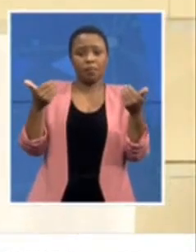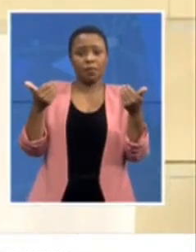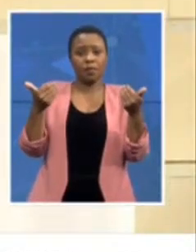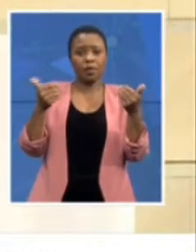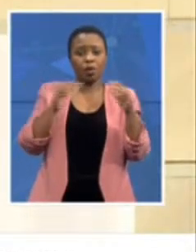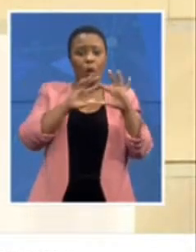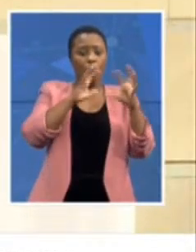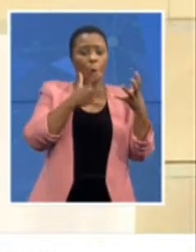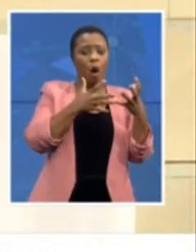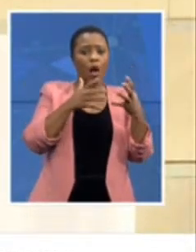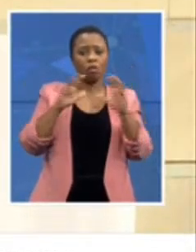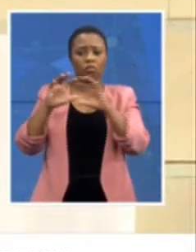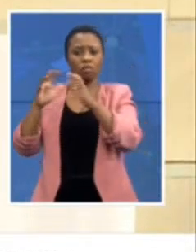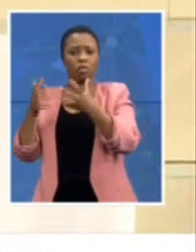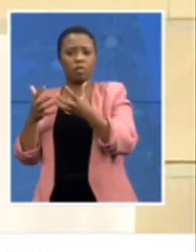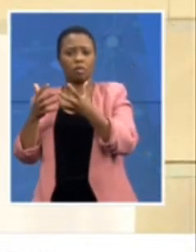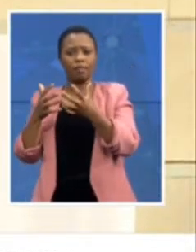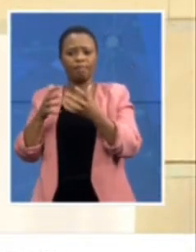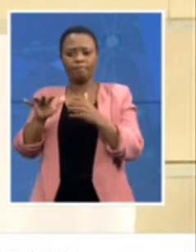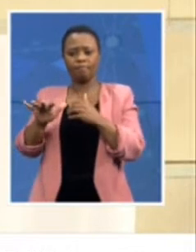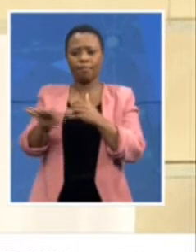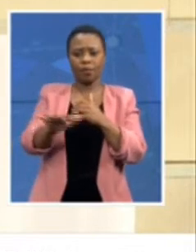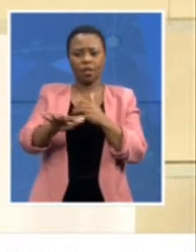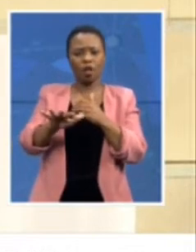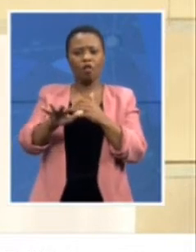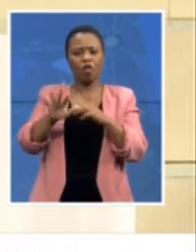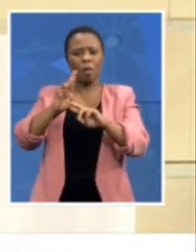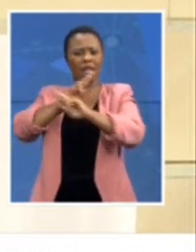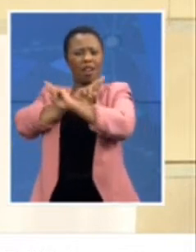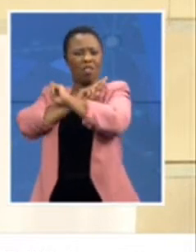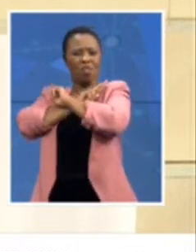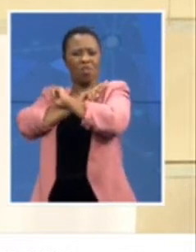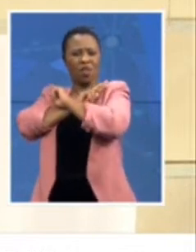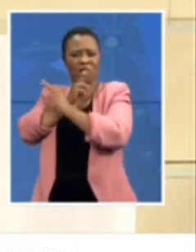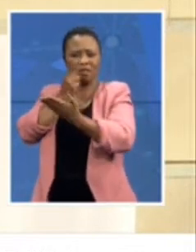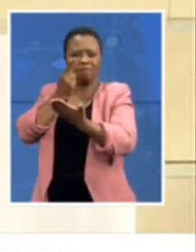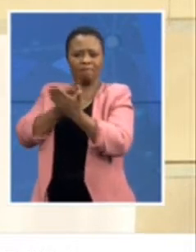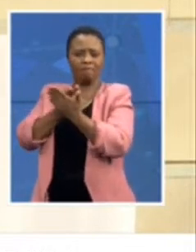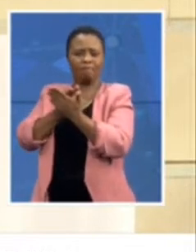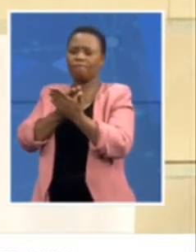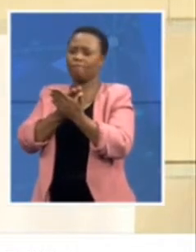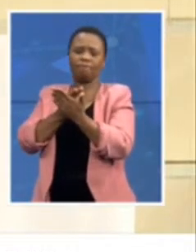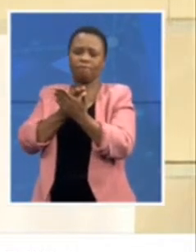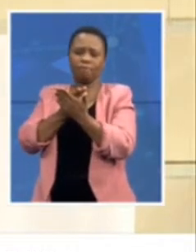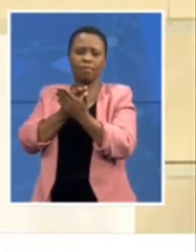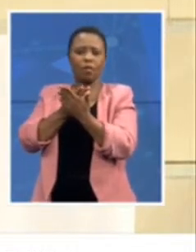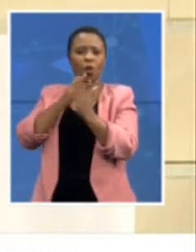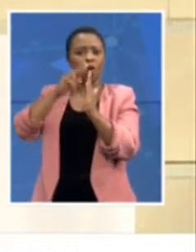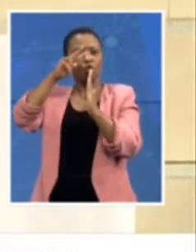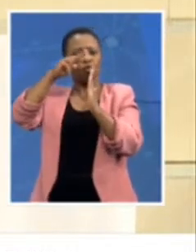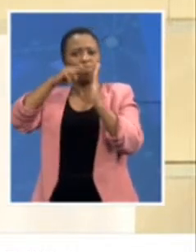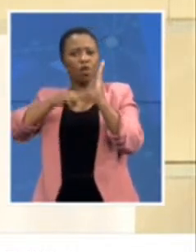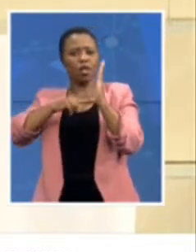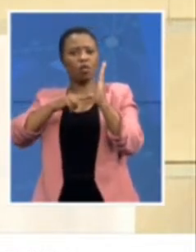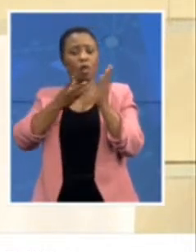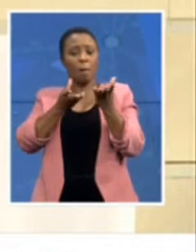obuhle. Uma wena ofunda le migqana ungifica, ungimbele